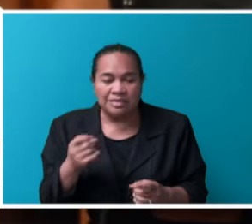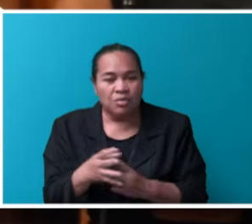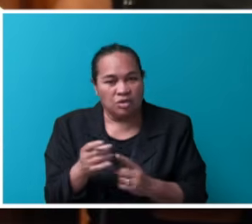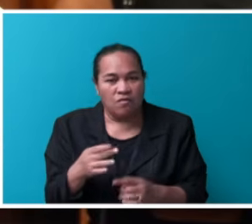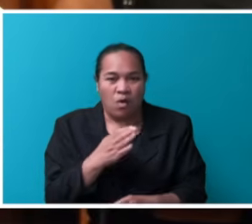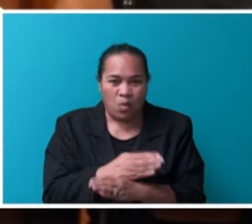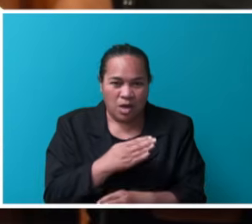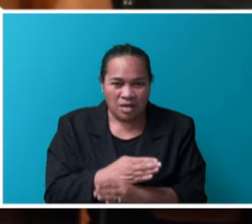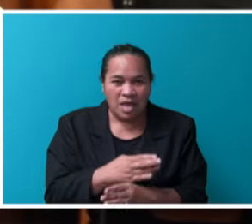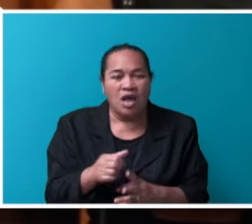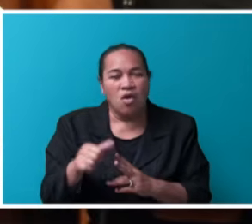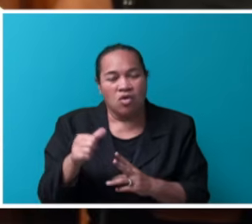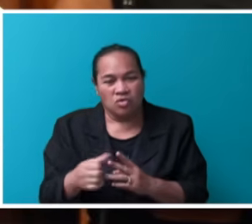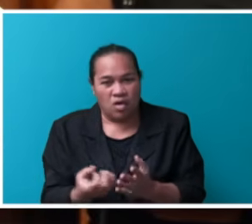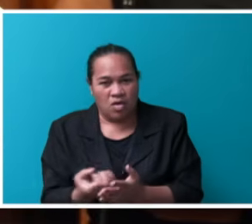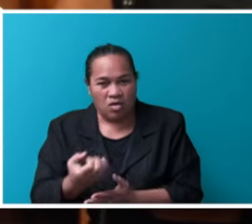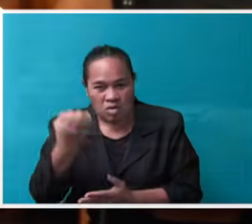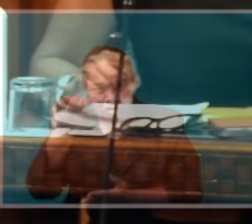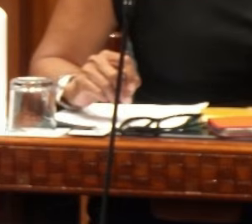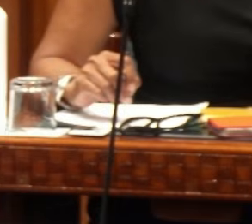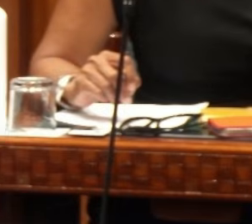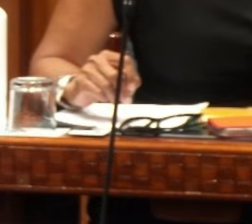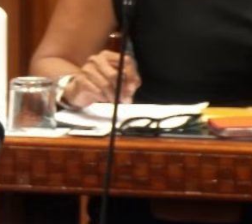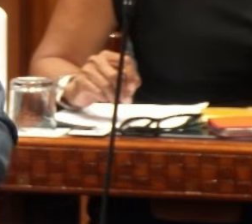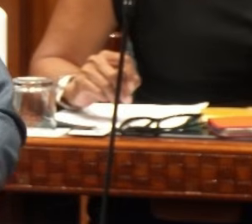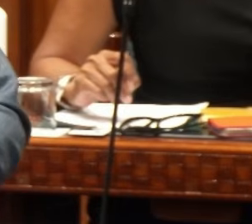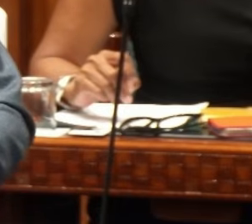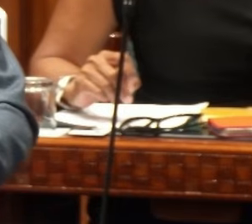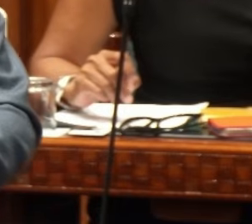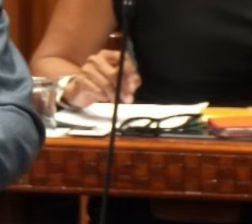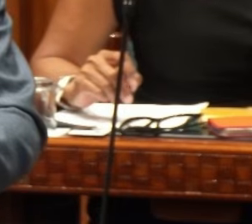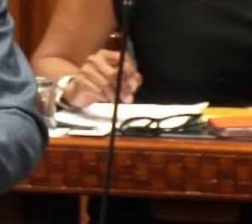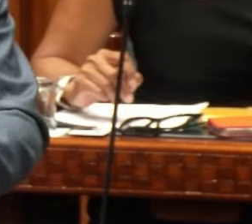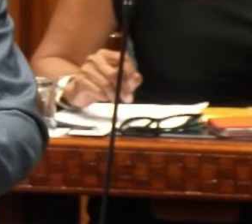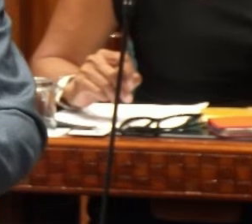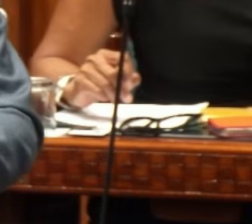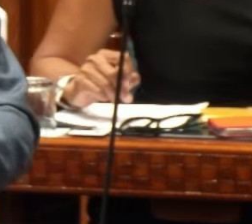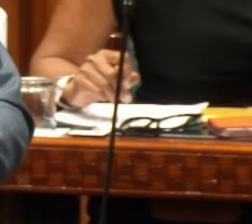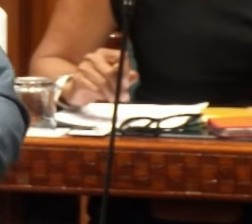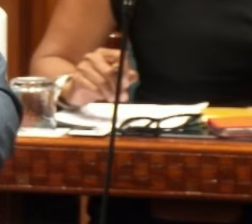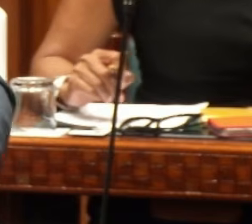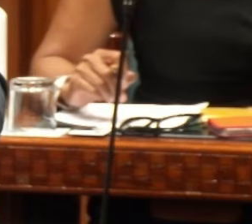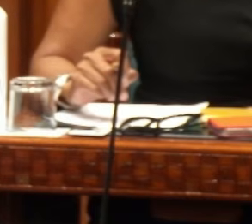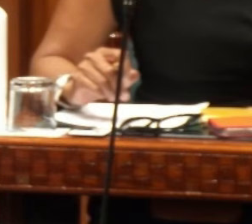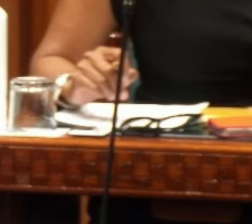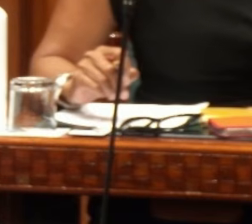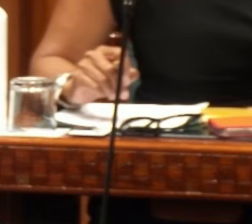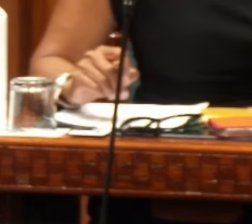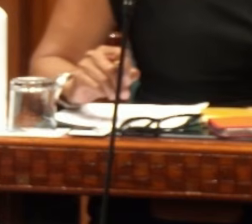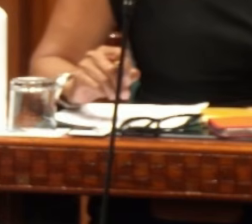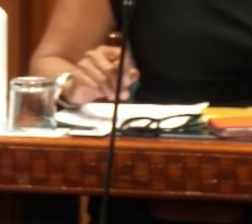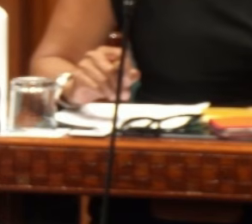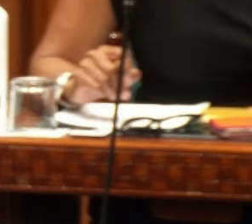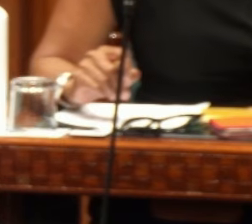earnings. It contributes almost 40% towards our economy and is the largest foreign exchange earner. The Ministry of Tourism and